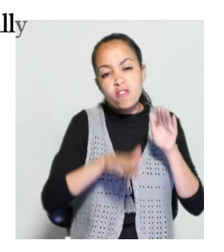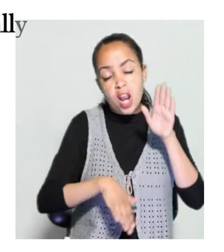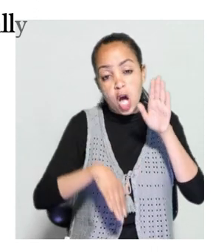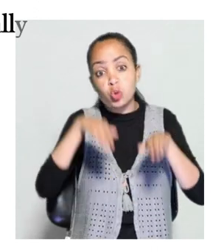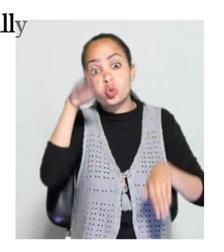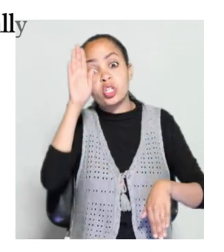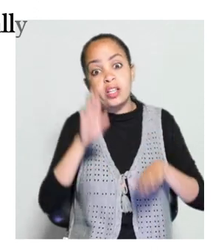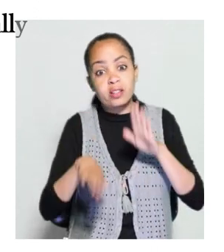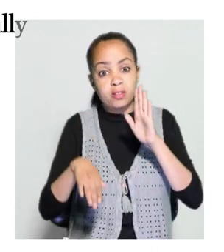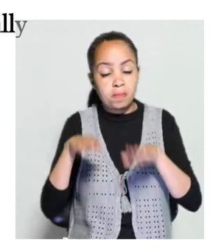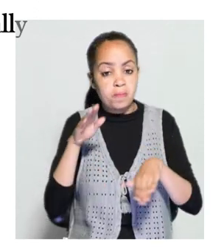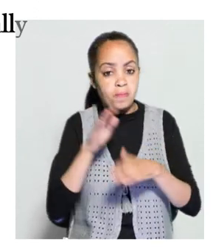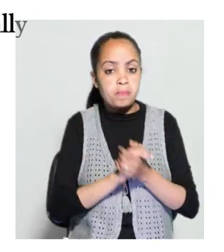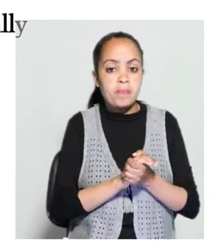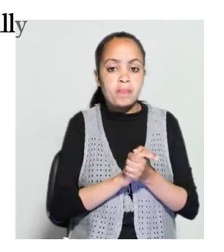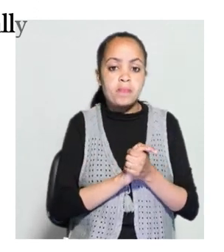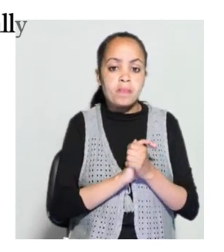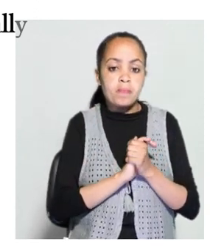mean level.